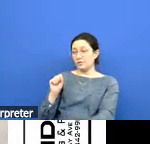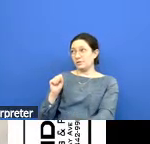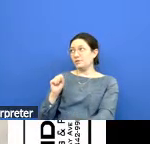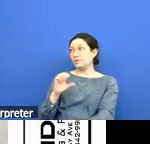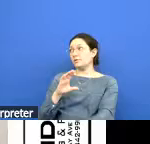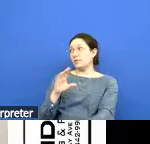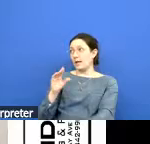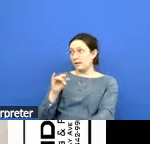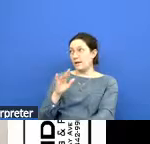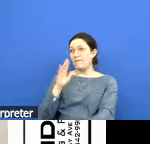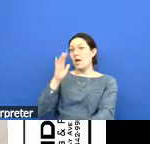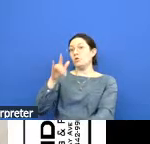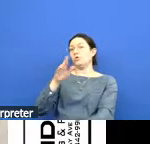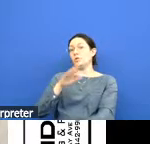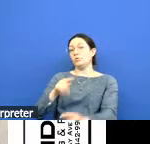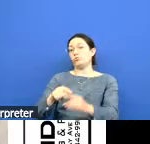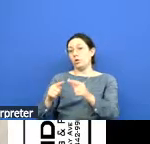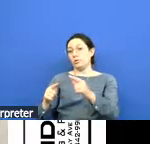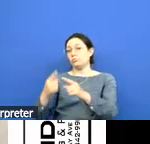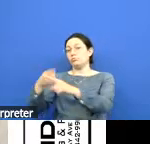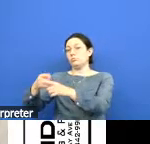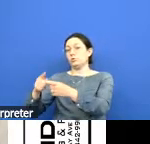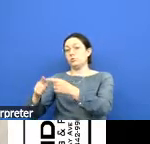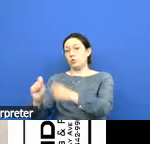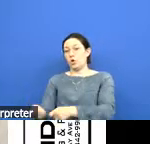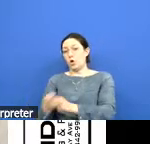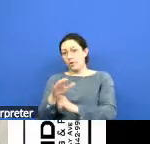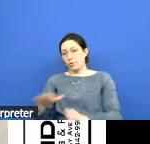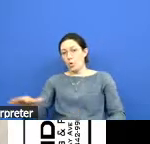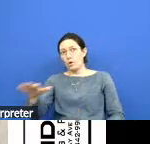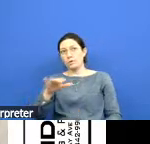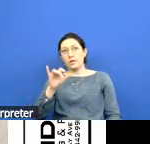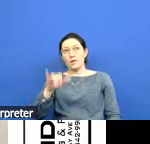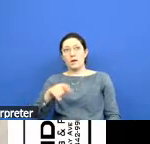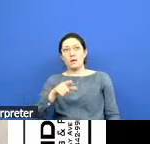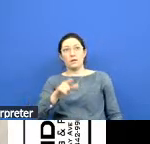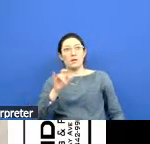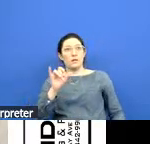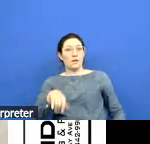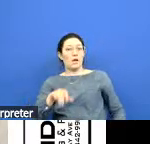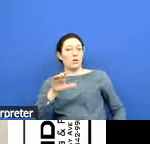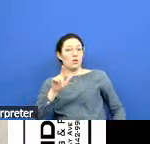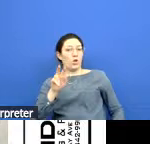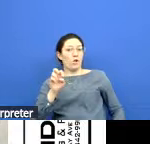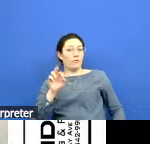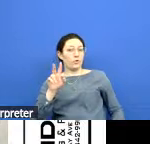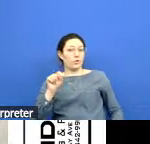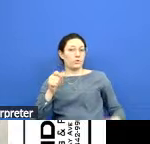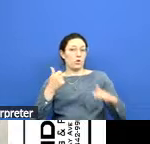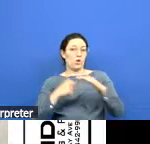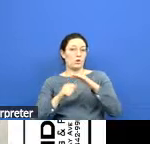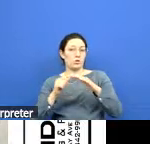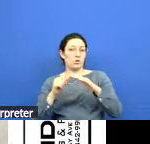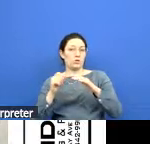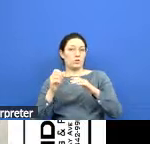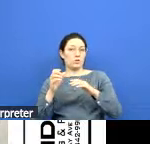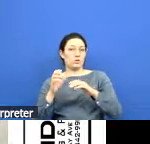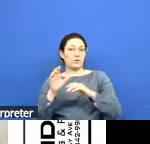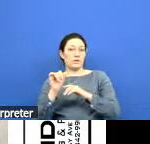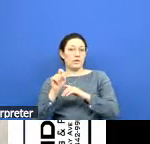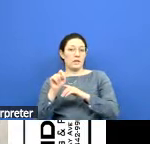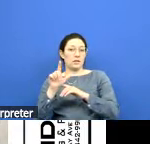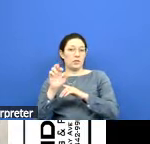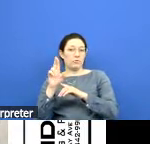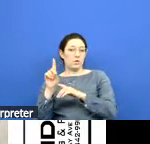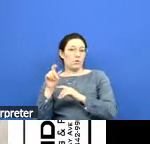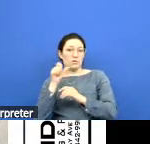and then it eventually crosses the golf course and out. Well, that culvert under Castle Road, that did not help the situation